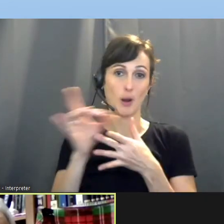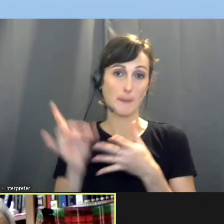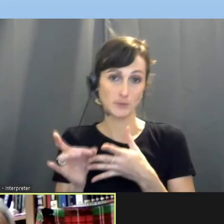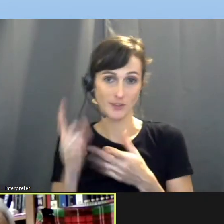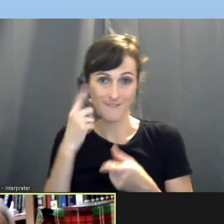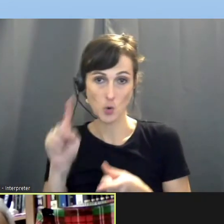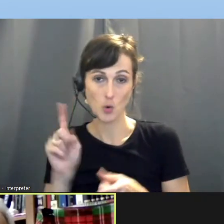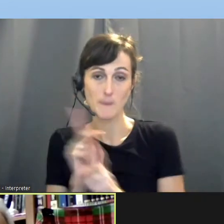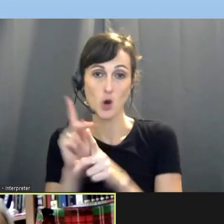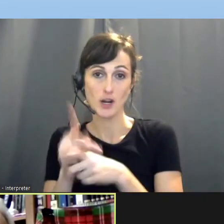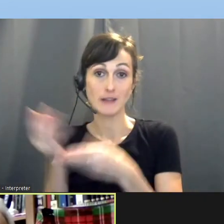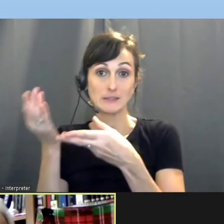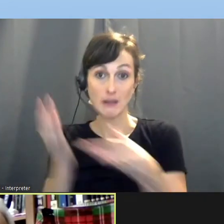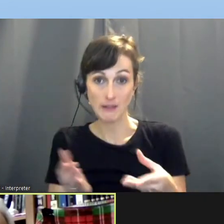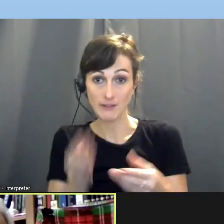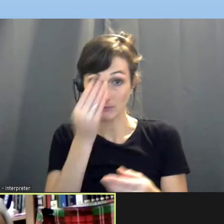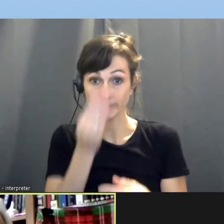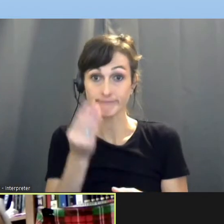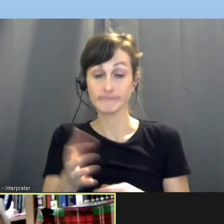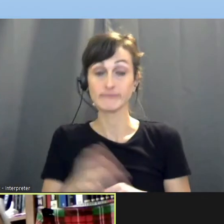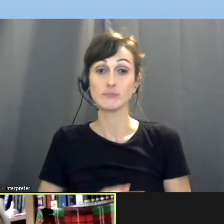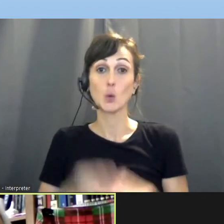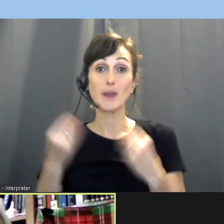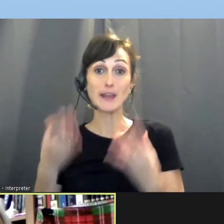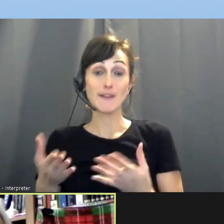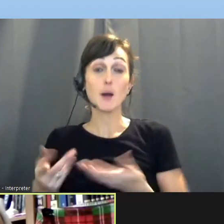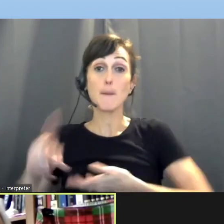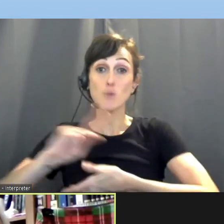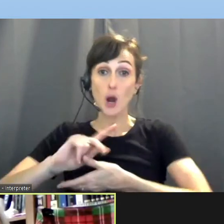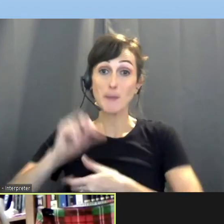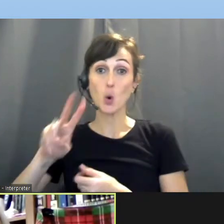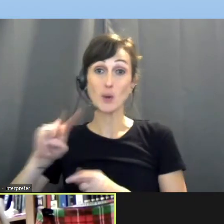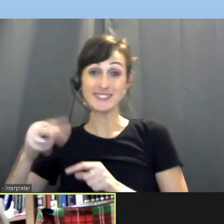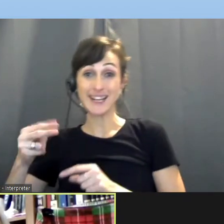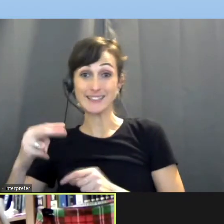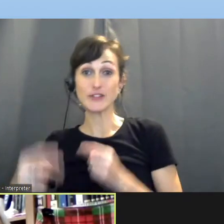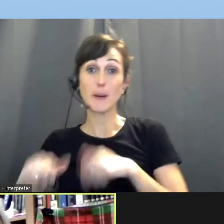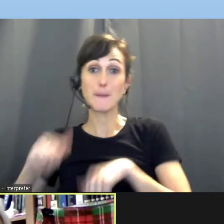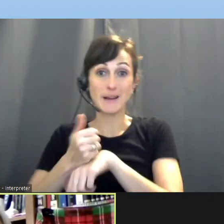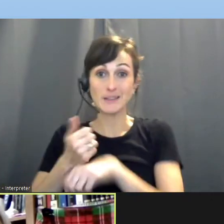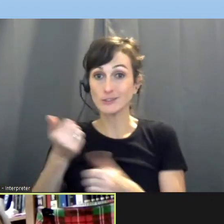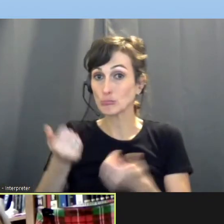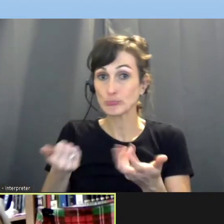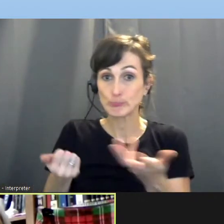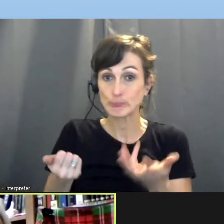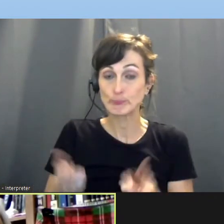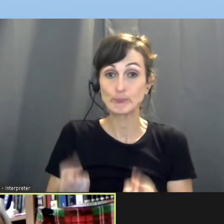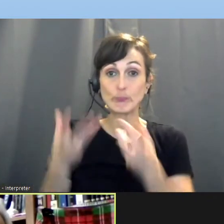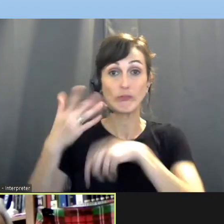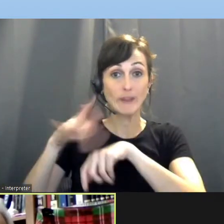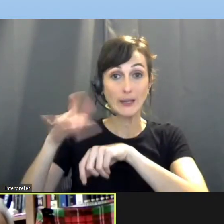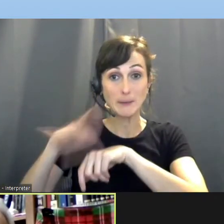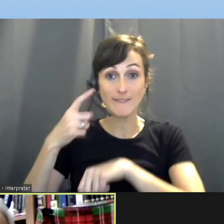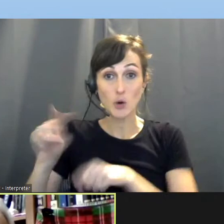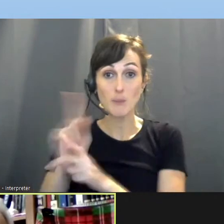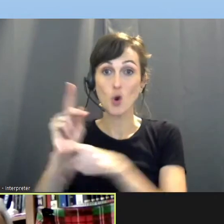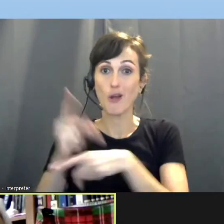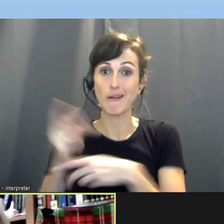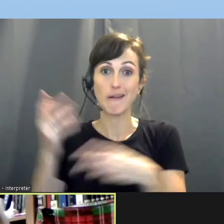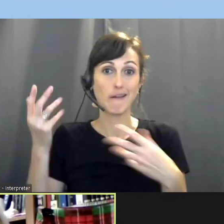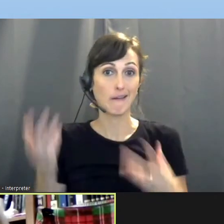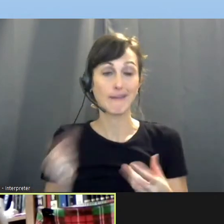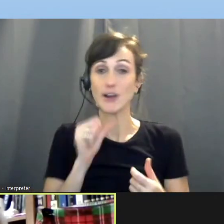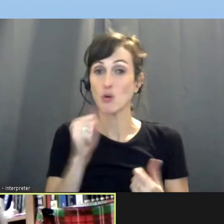say, we award to primary and secondary based on the availability of the product. I don't want to have it a time when they go to